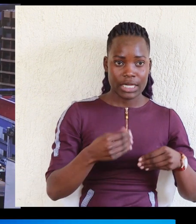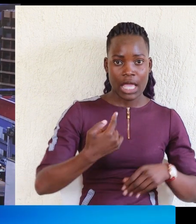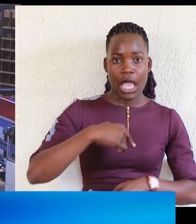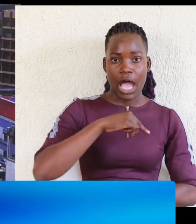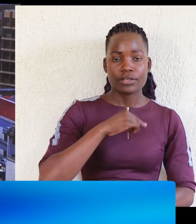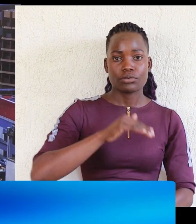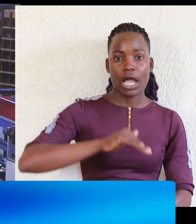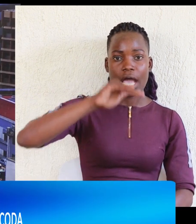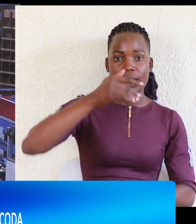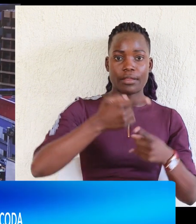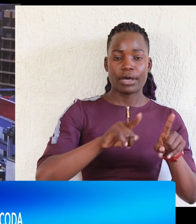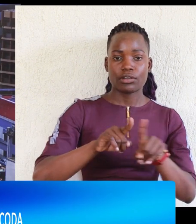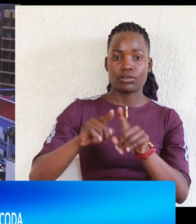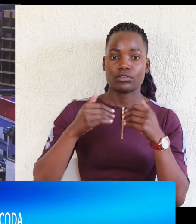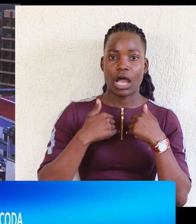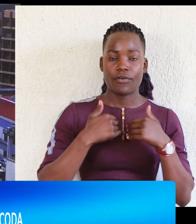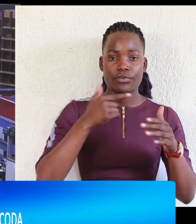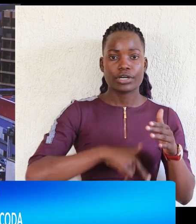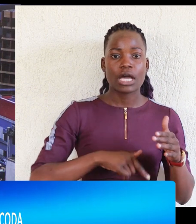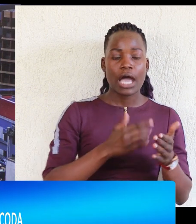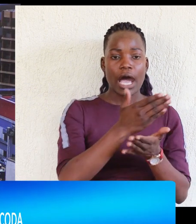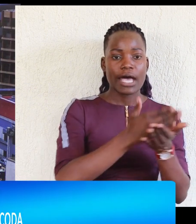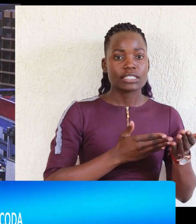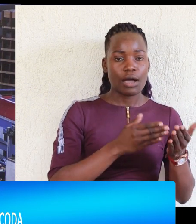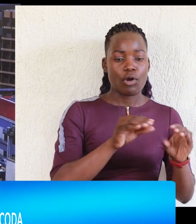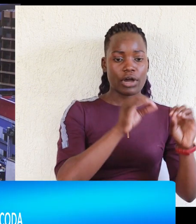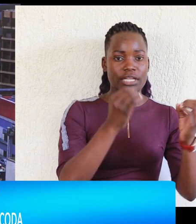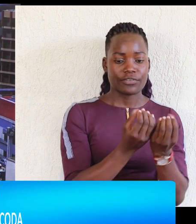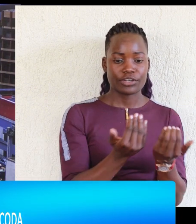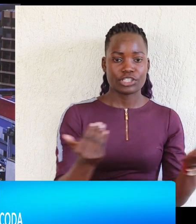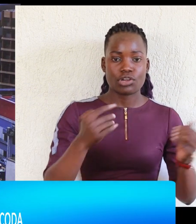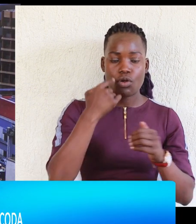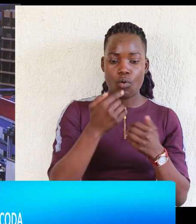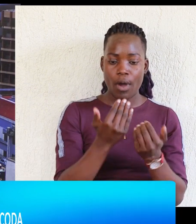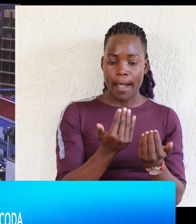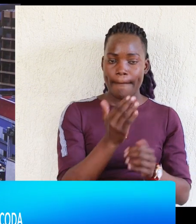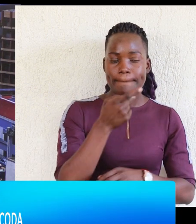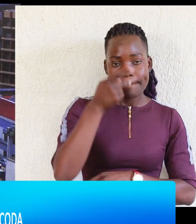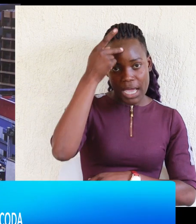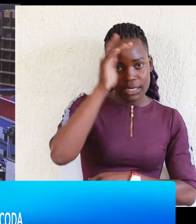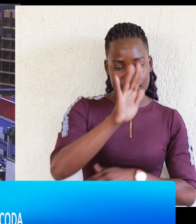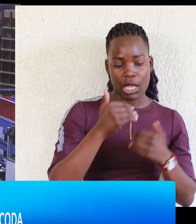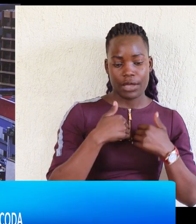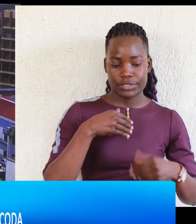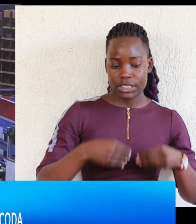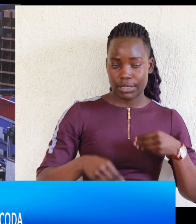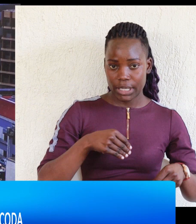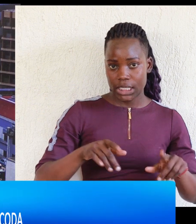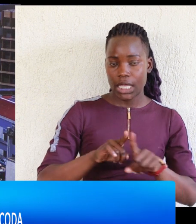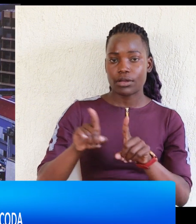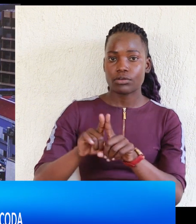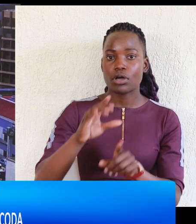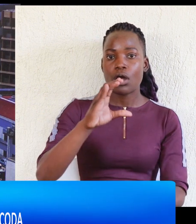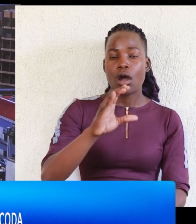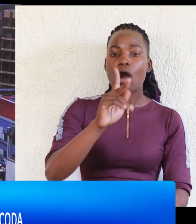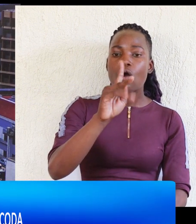says, we are adults, but we also have a sub-organization for kids whose parents have disability, and basically,